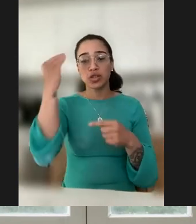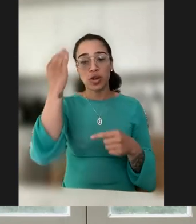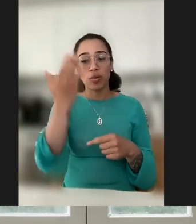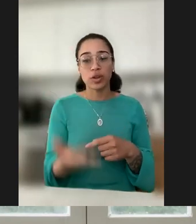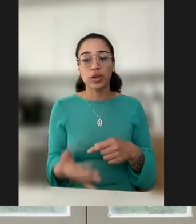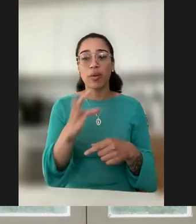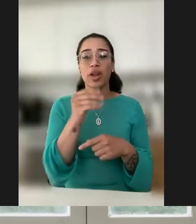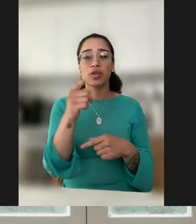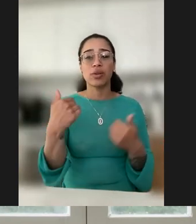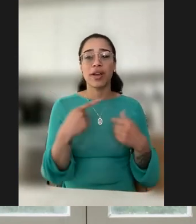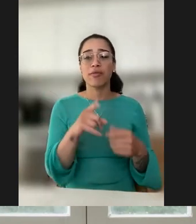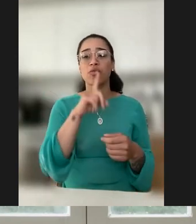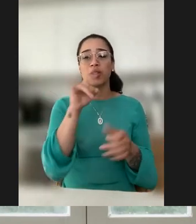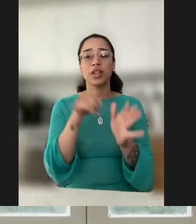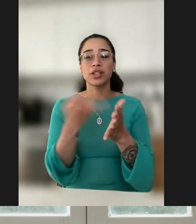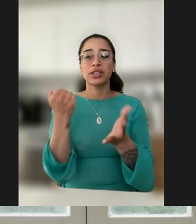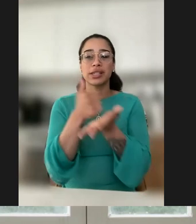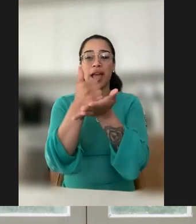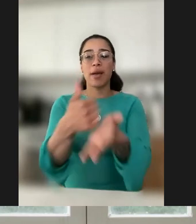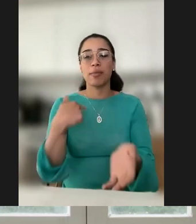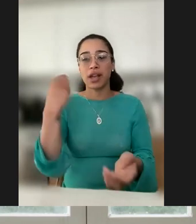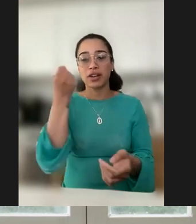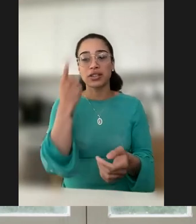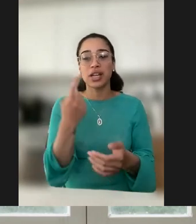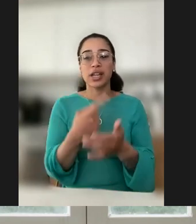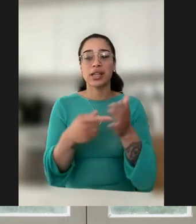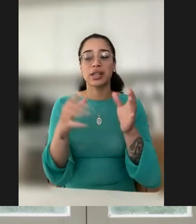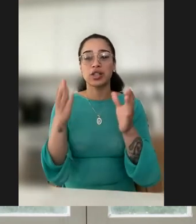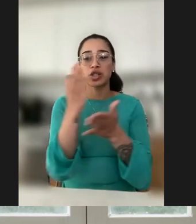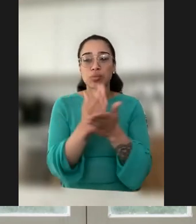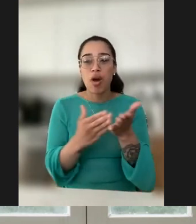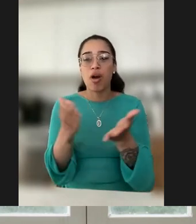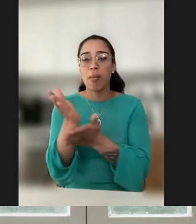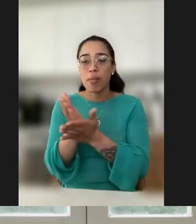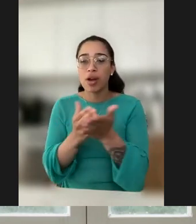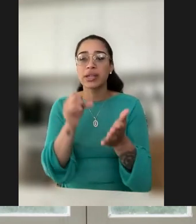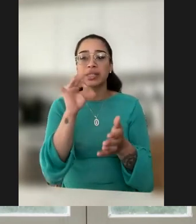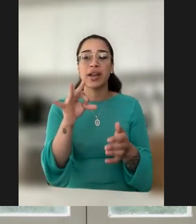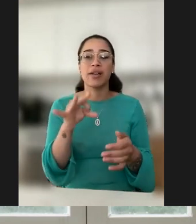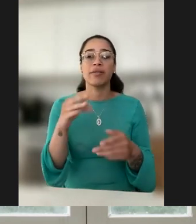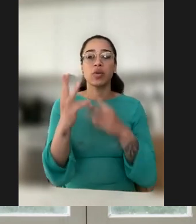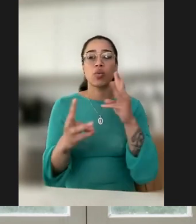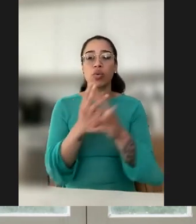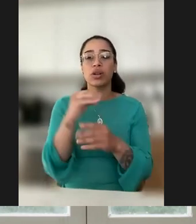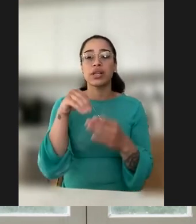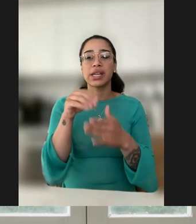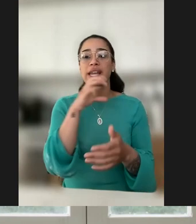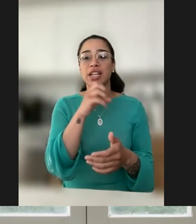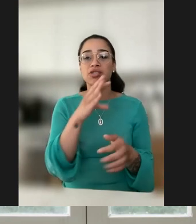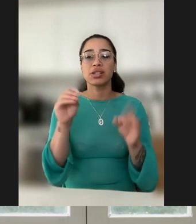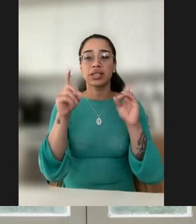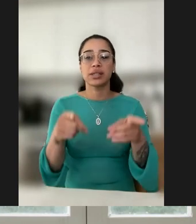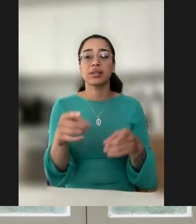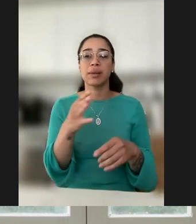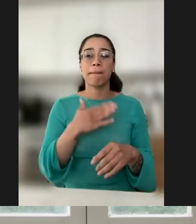just helped me understand pieces of the whole aging and disability world. And so my deepest appreciation,